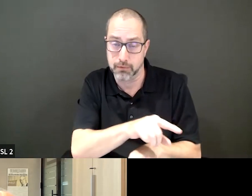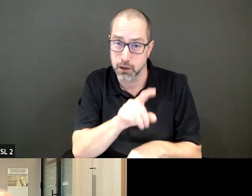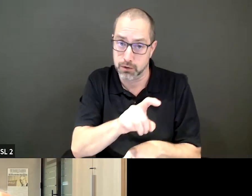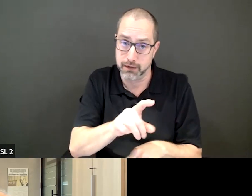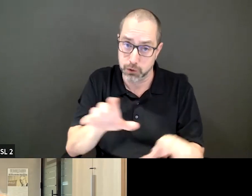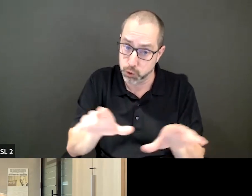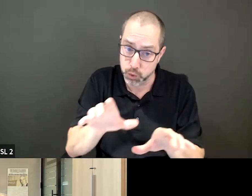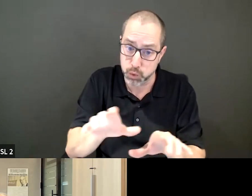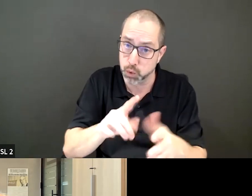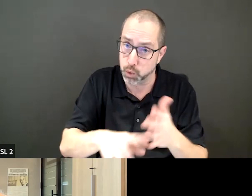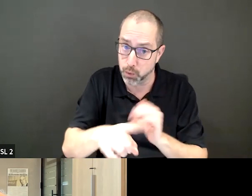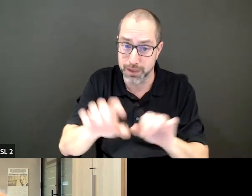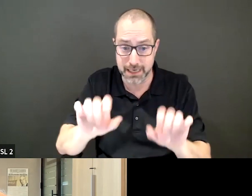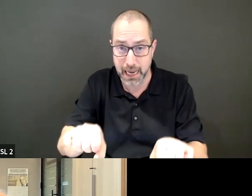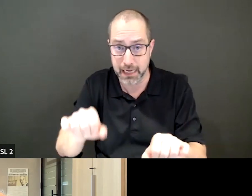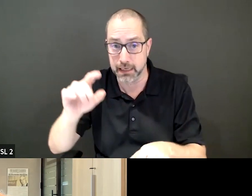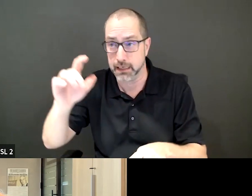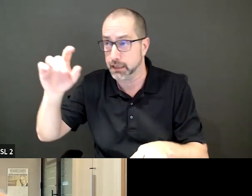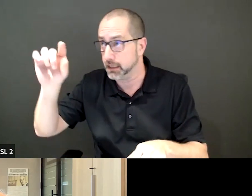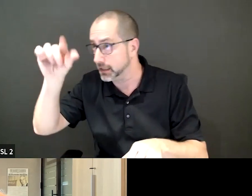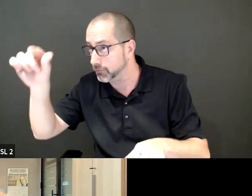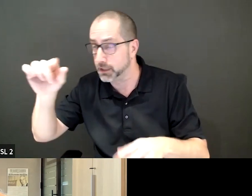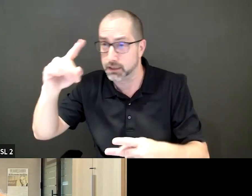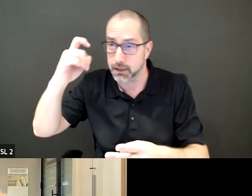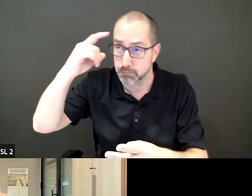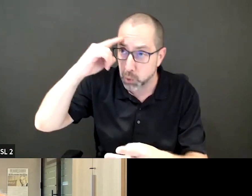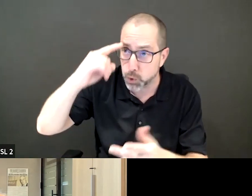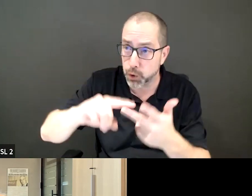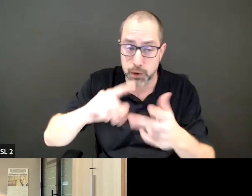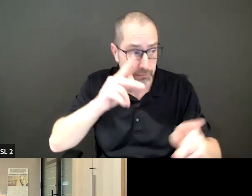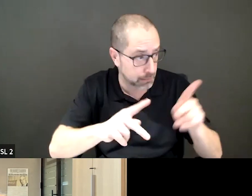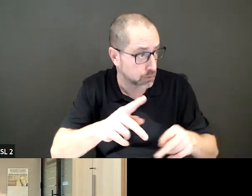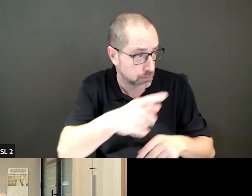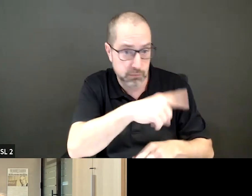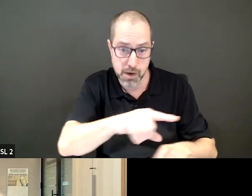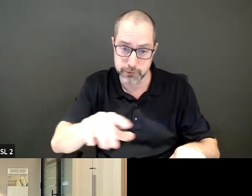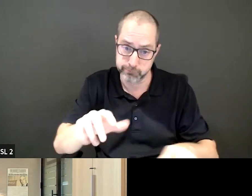whether as employers or as governments or as citizens, to help to make that happen.